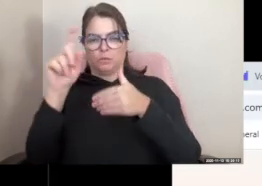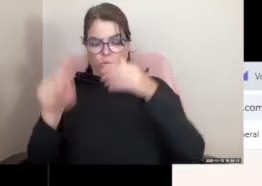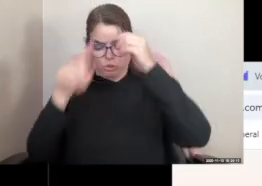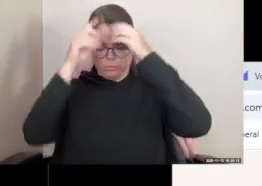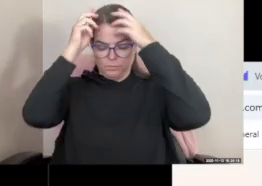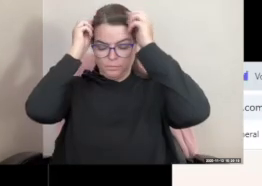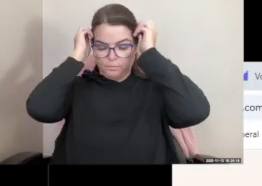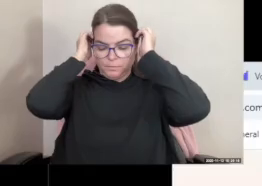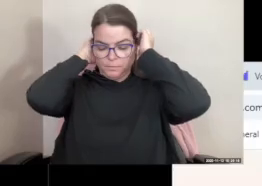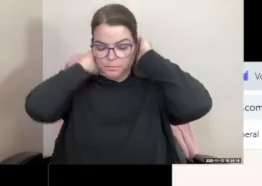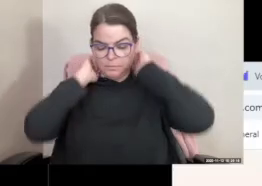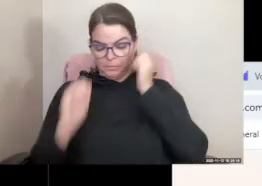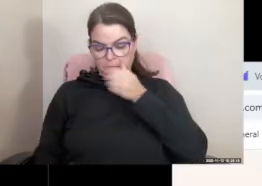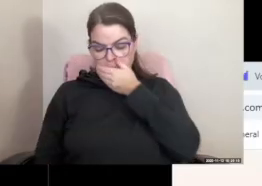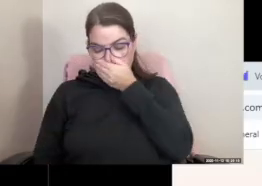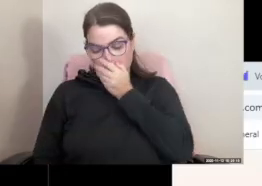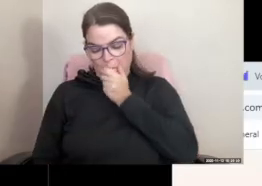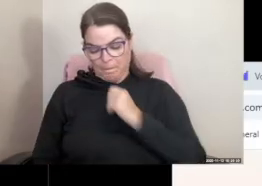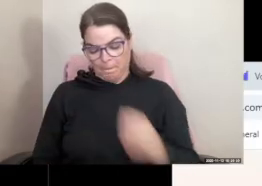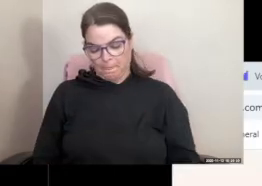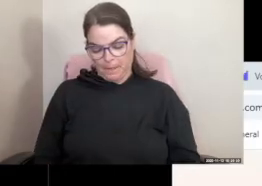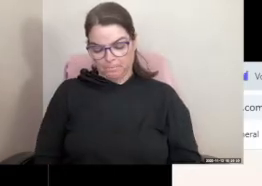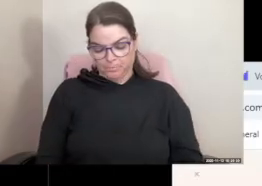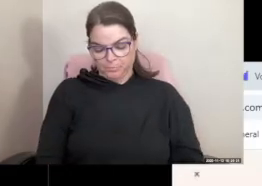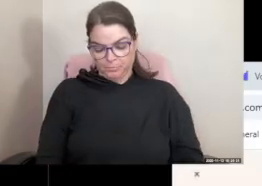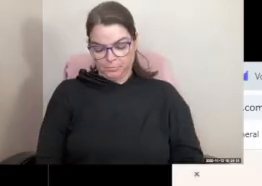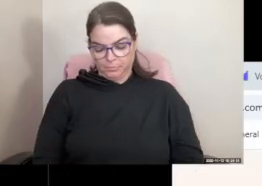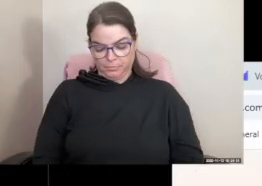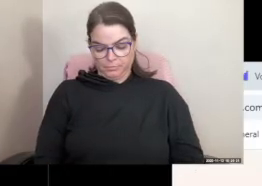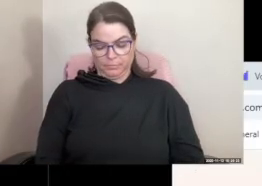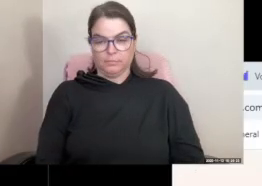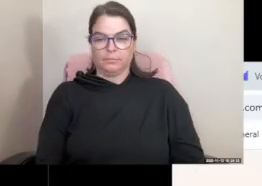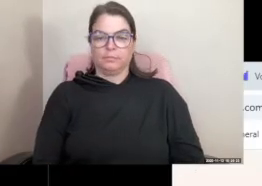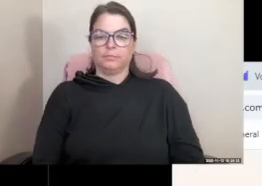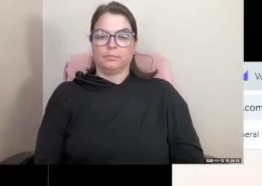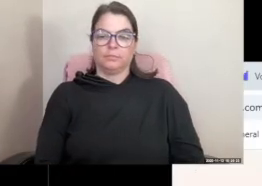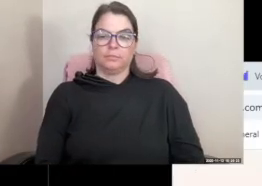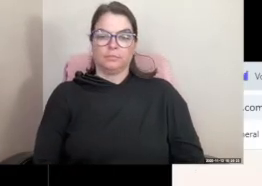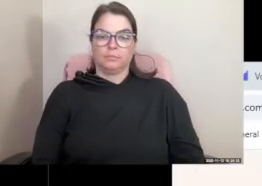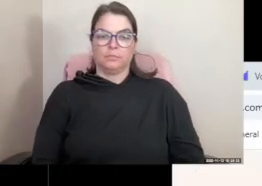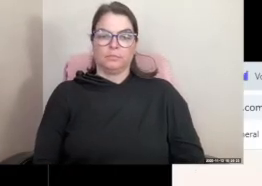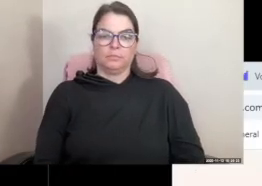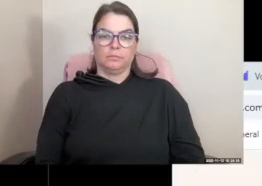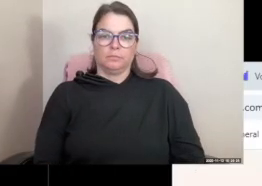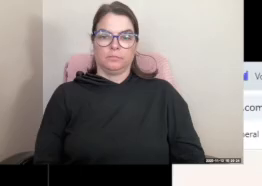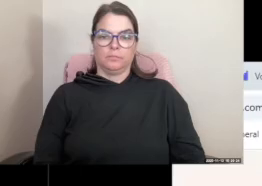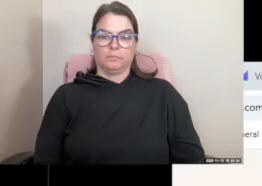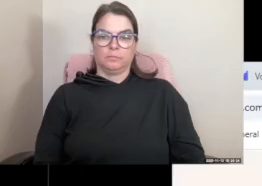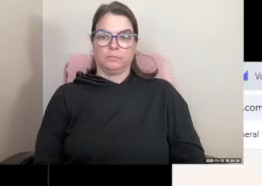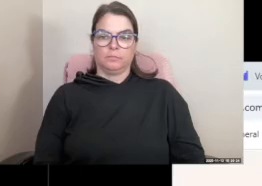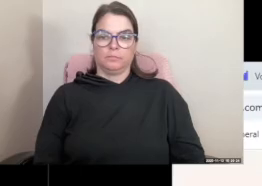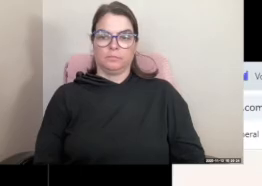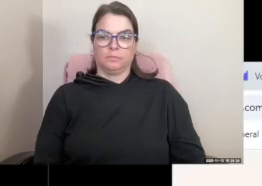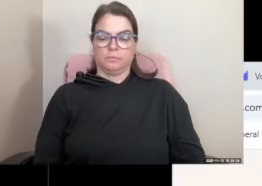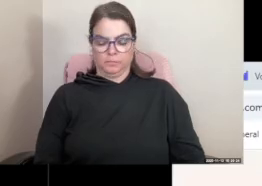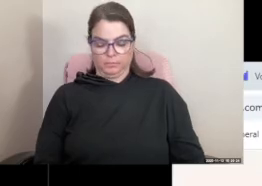then reserve time after we get through those to reopen comment and question to ensure that we actually get through all the